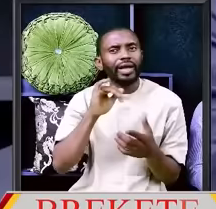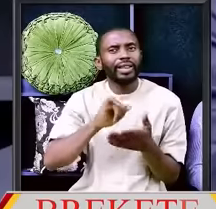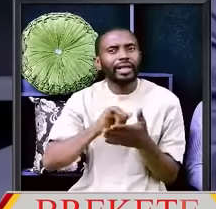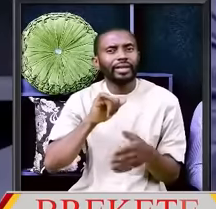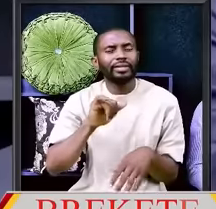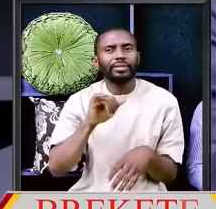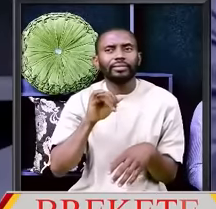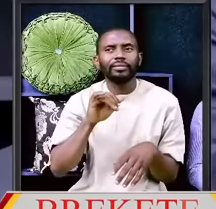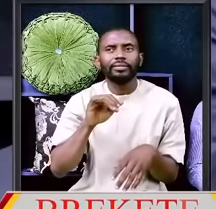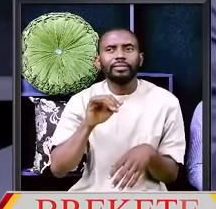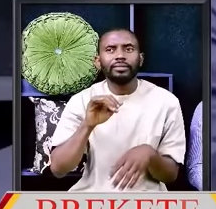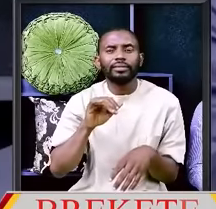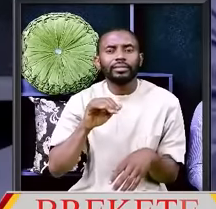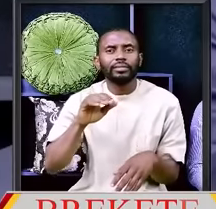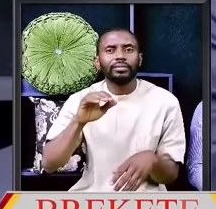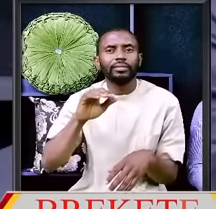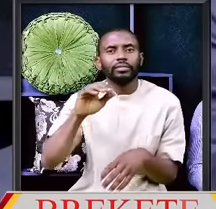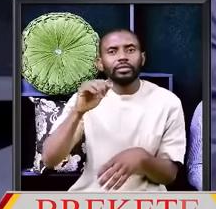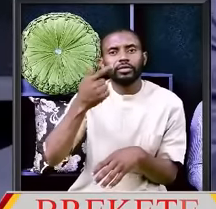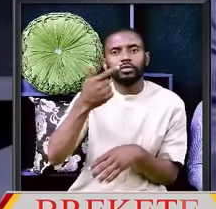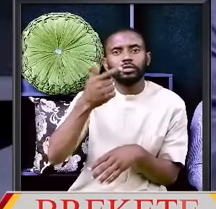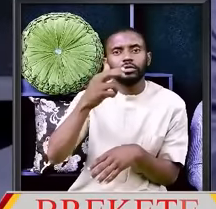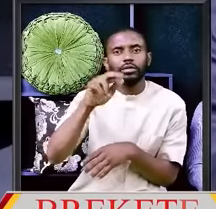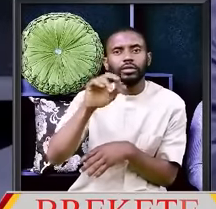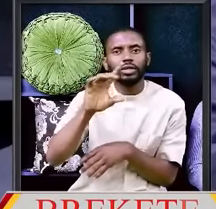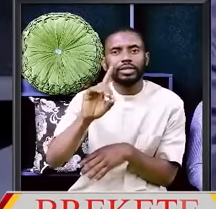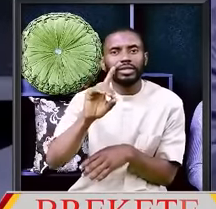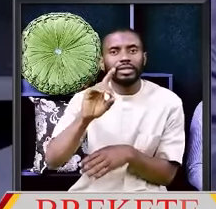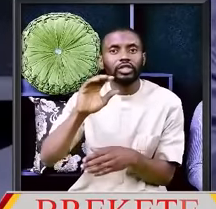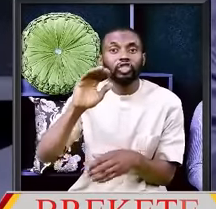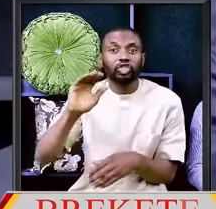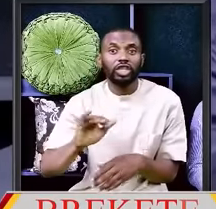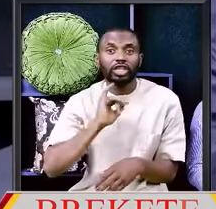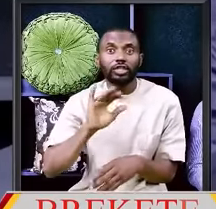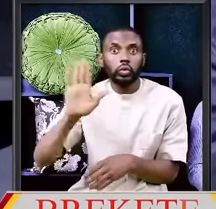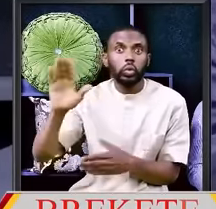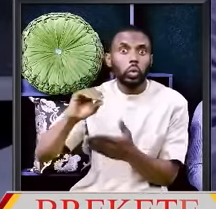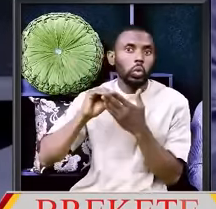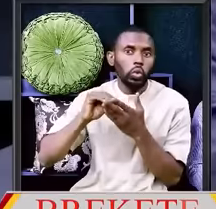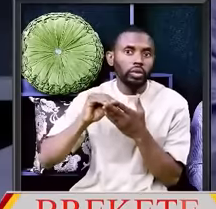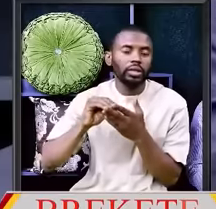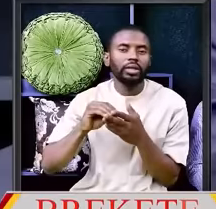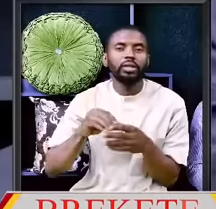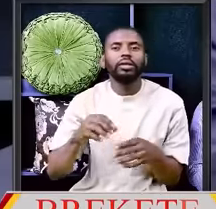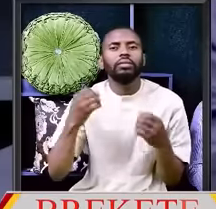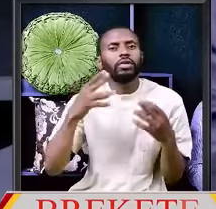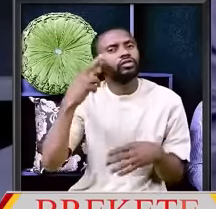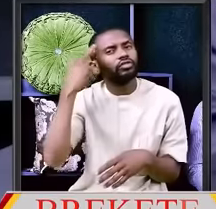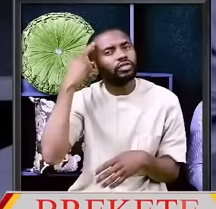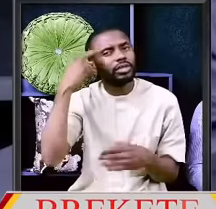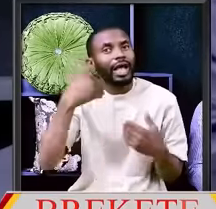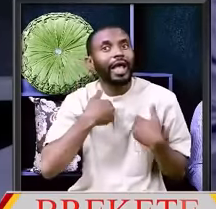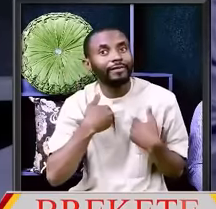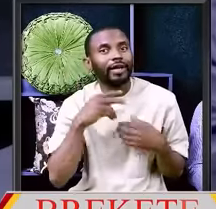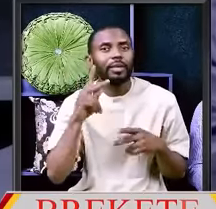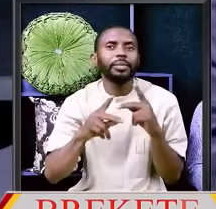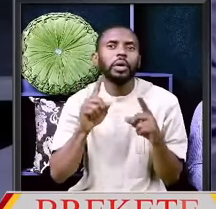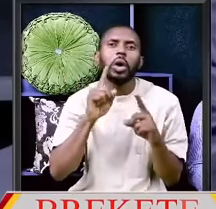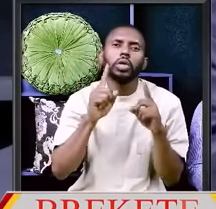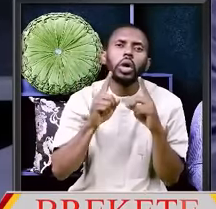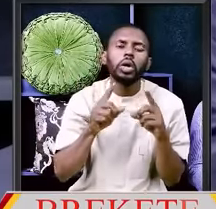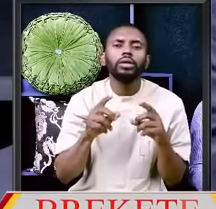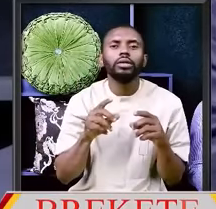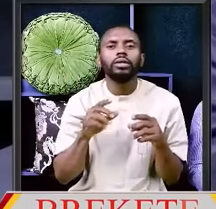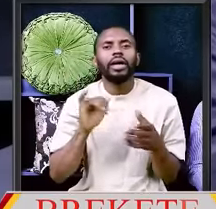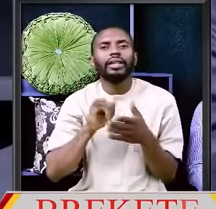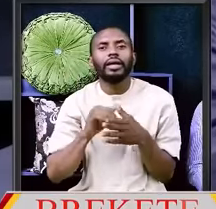Grand Peking, nine Grand Peking. At least many reasons there. People don't they talk and even say, the way where we